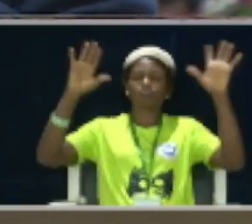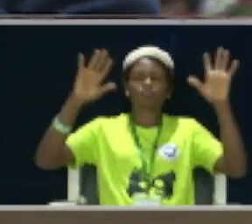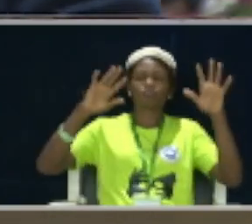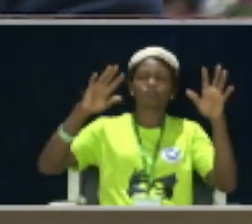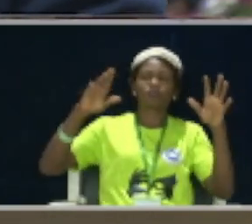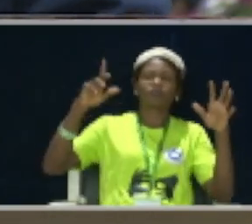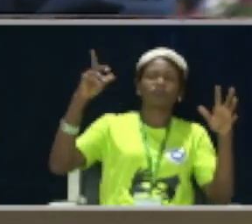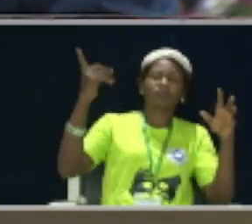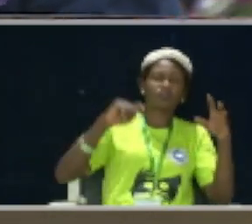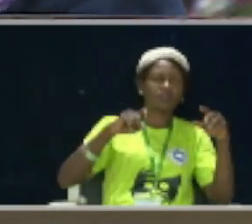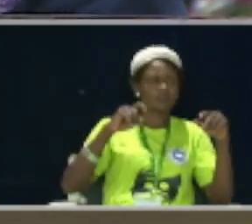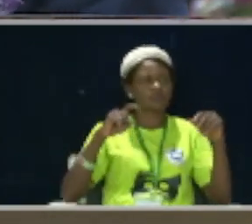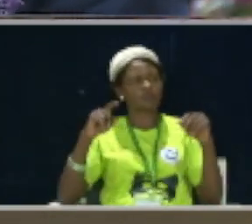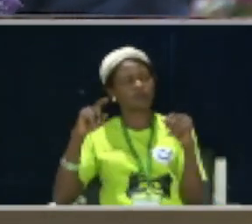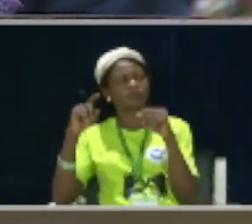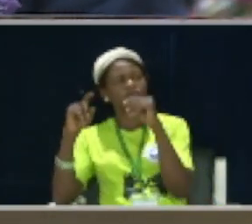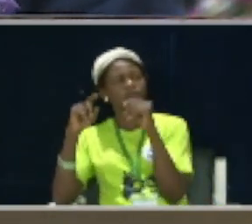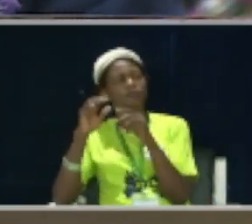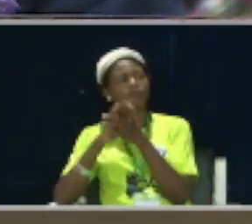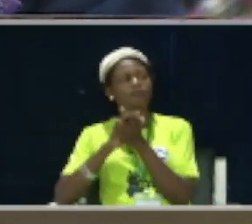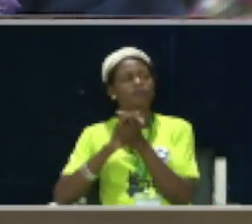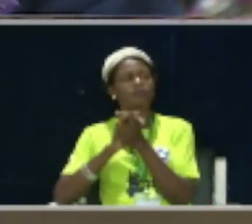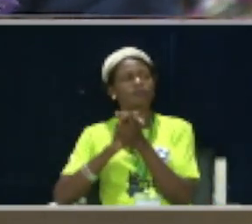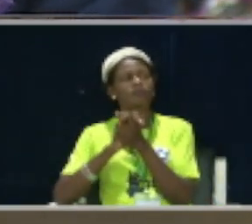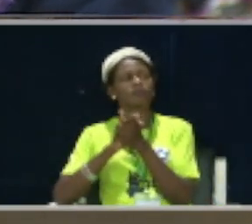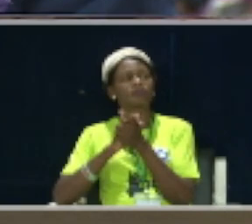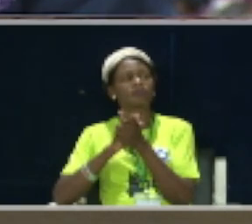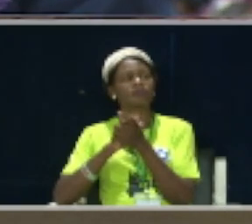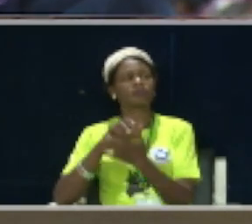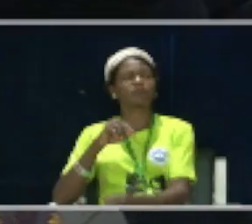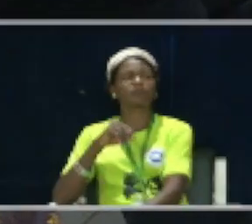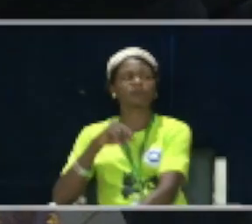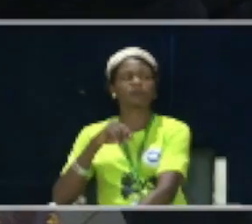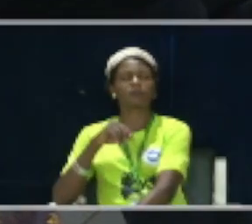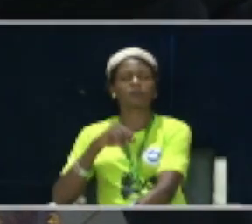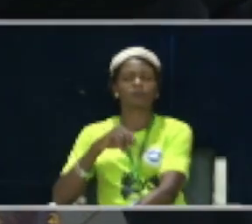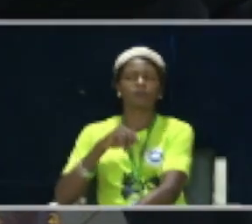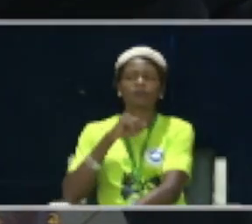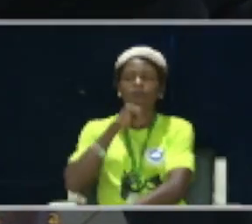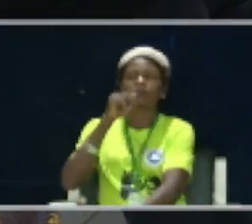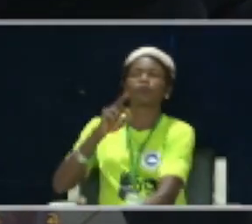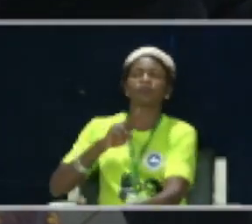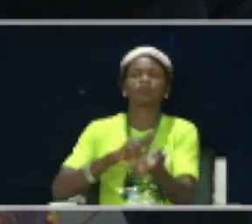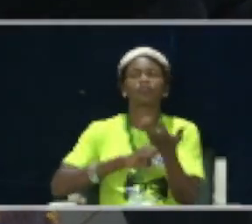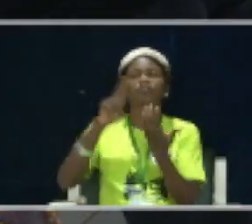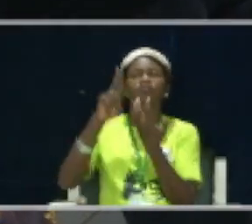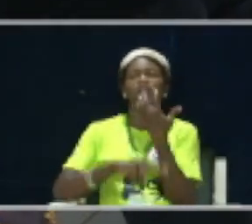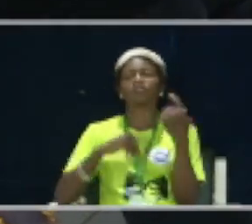the transient? Unrighteousness Covetousness, sinful